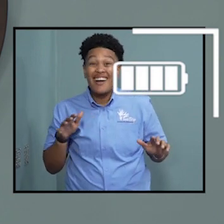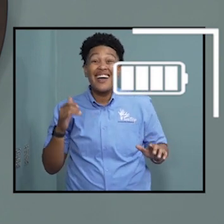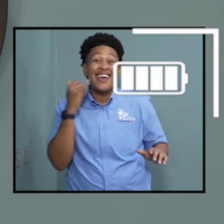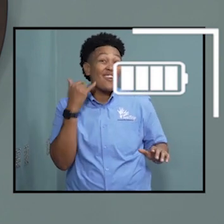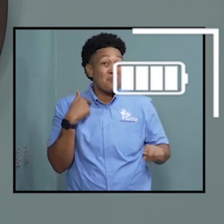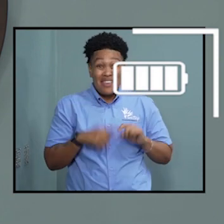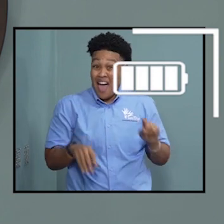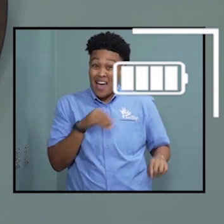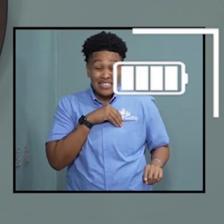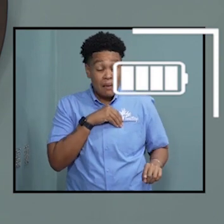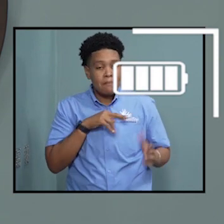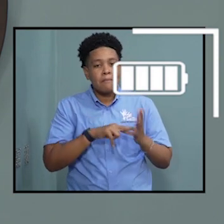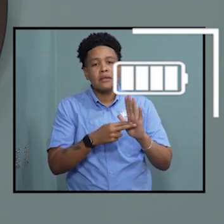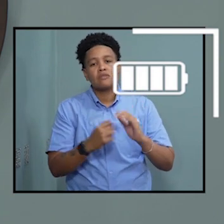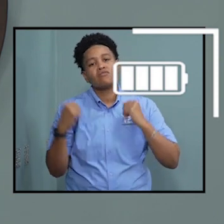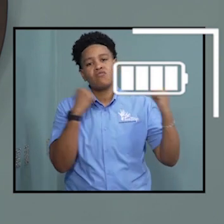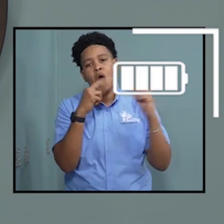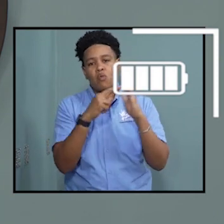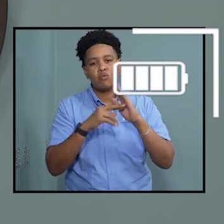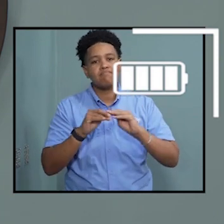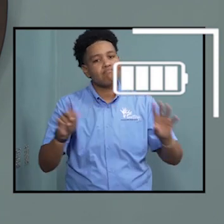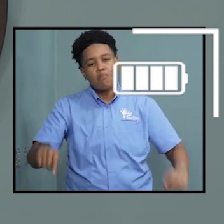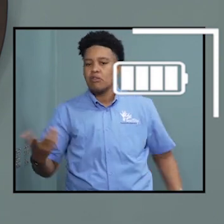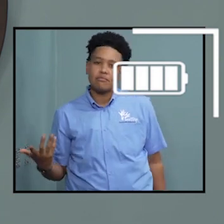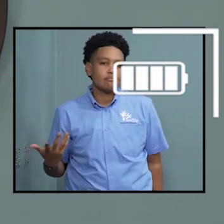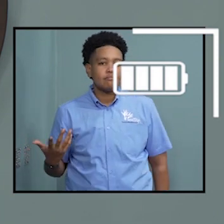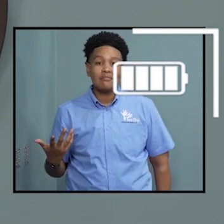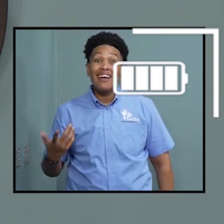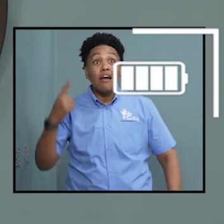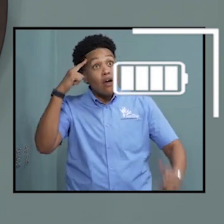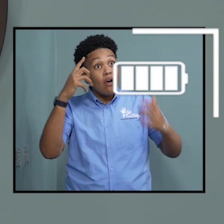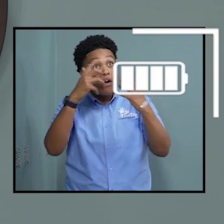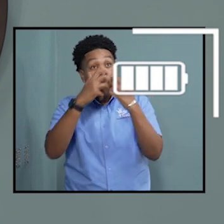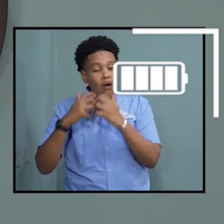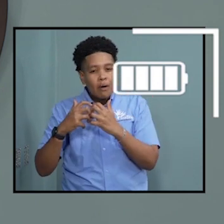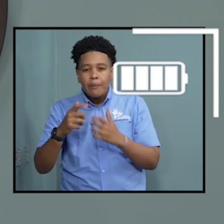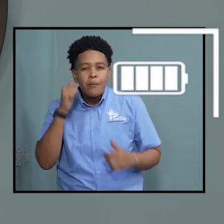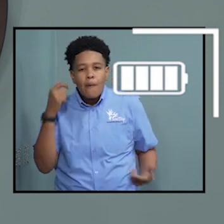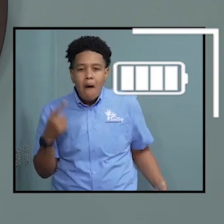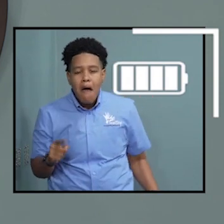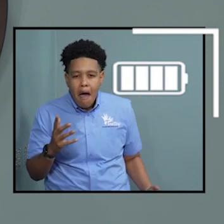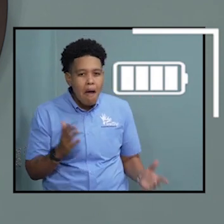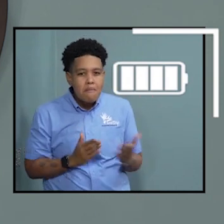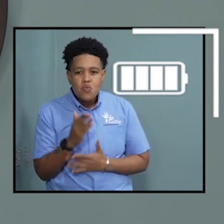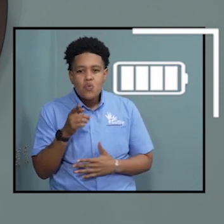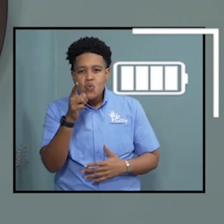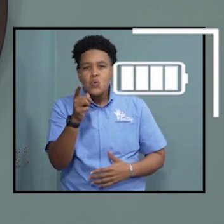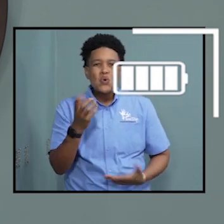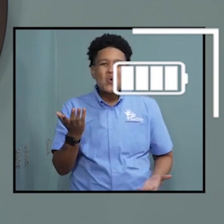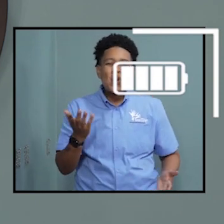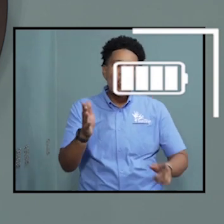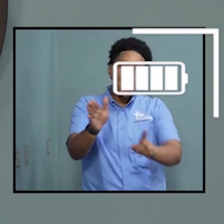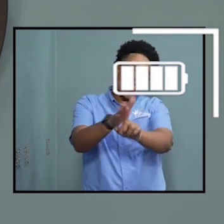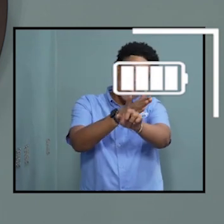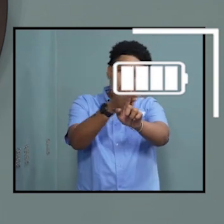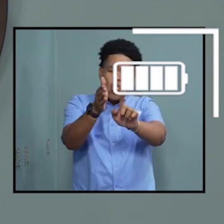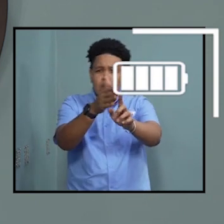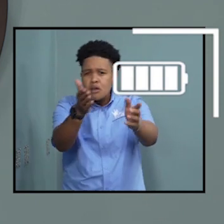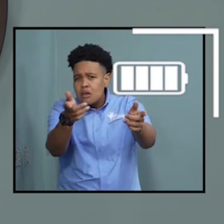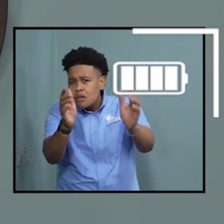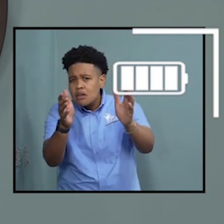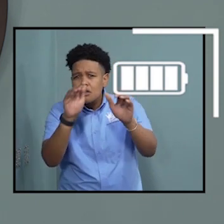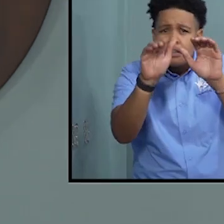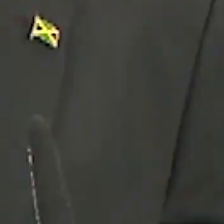level of compliance is not going to be achieved by virtue of moral suasion or